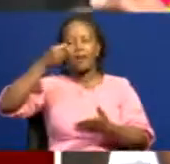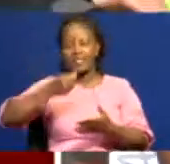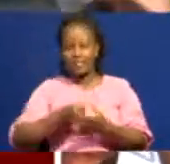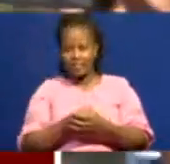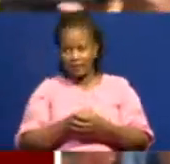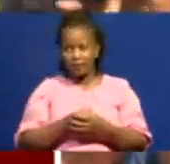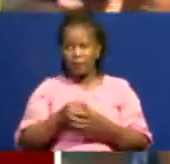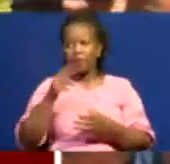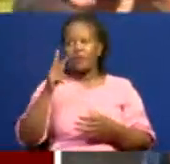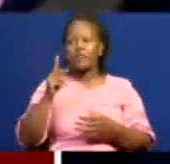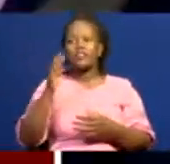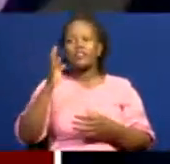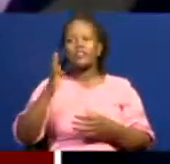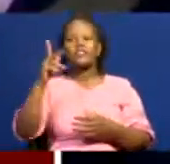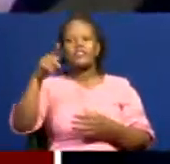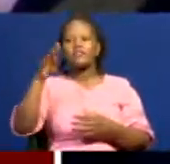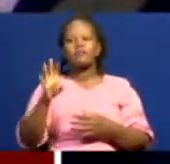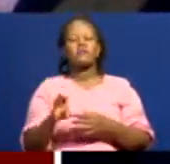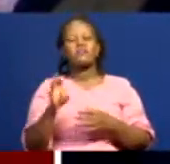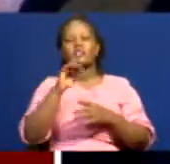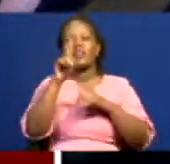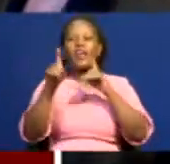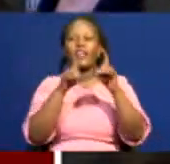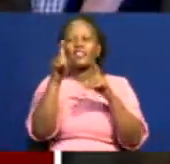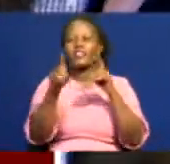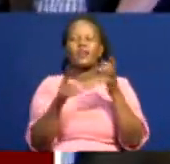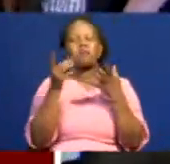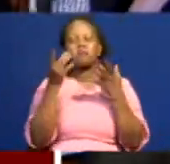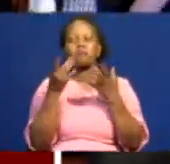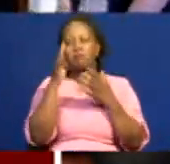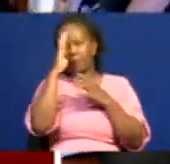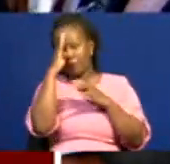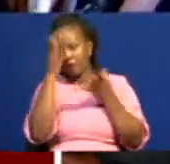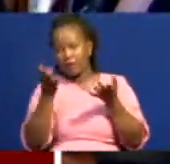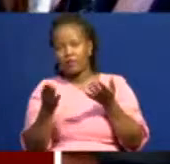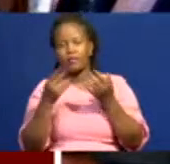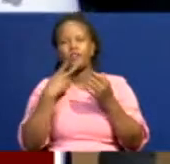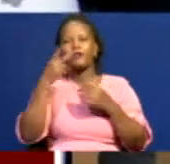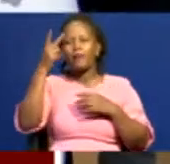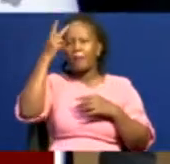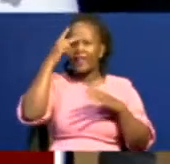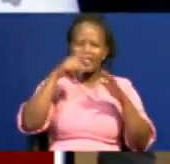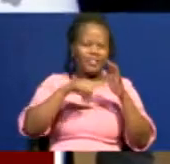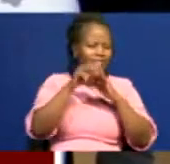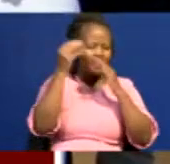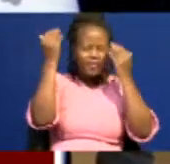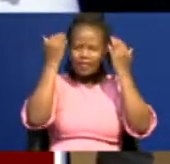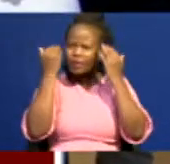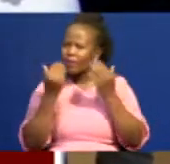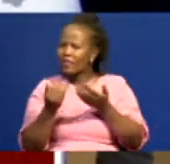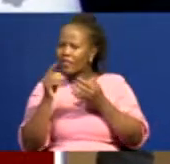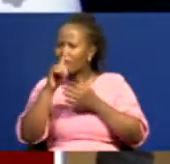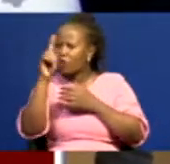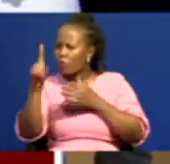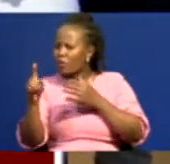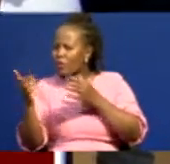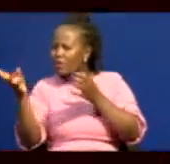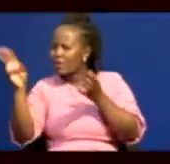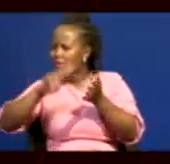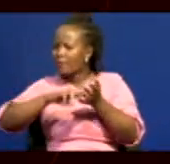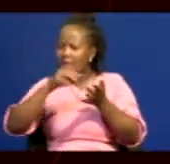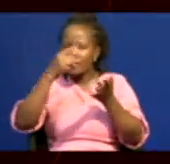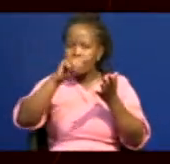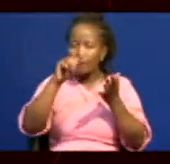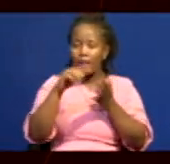KCPE exam debacle. Parents move to court. Will there be repeat marking of papers?